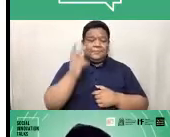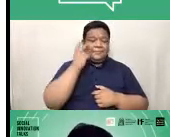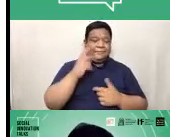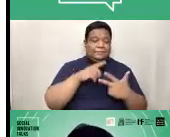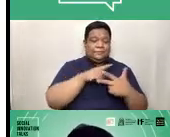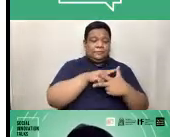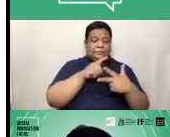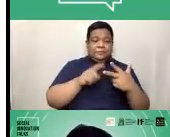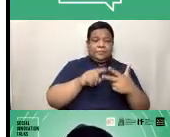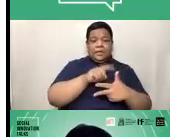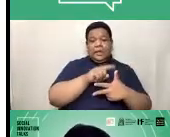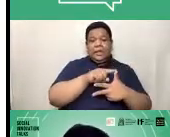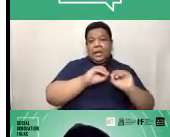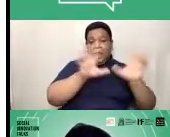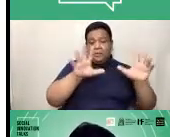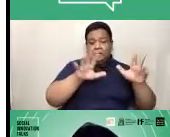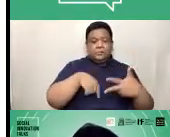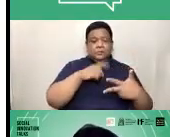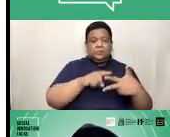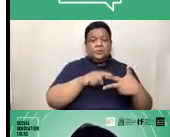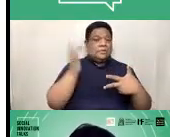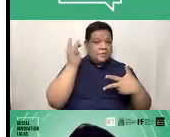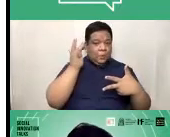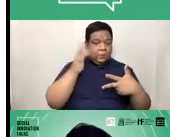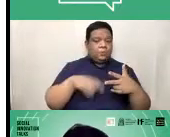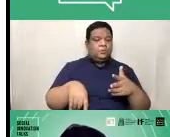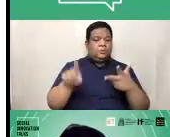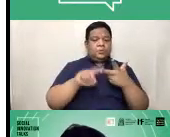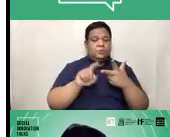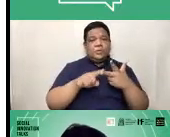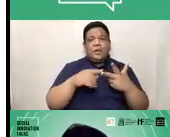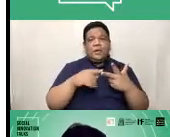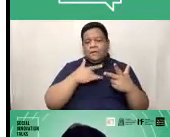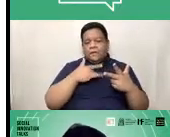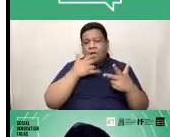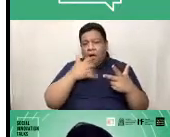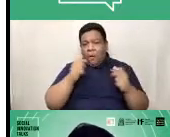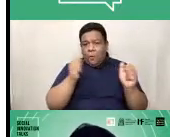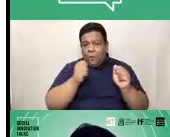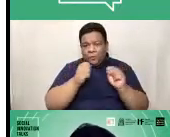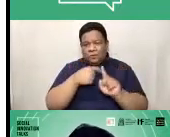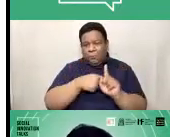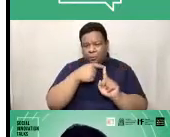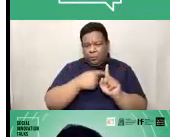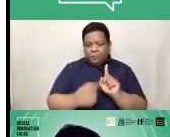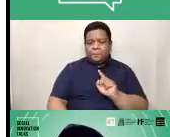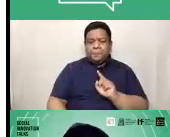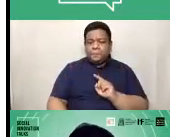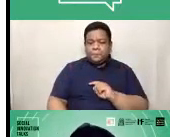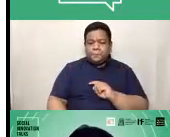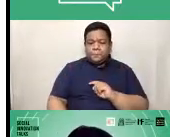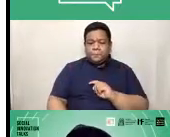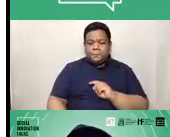brightness, sound sensors, which detects vibrations, and temperature sensors, which is a difference in temperature between